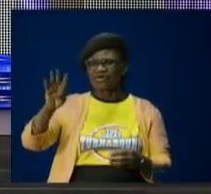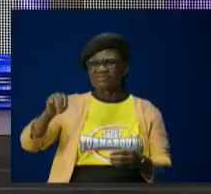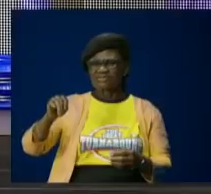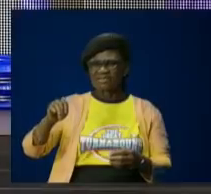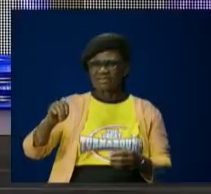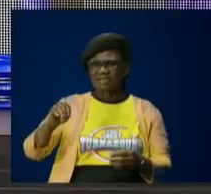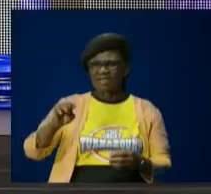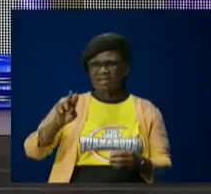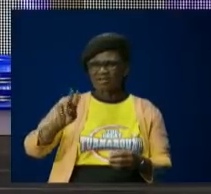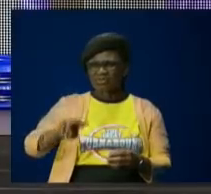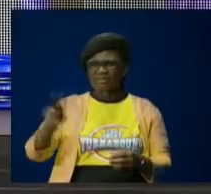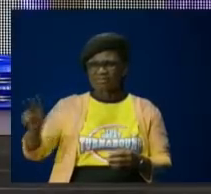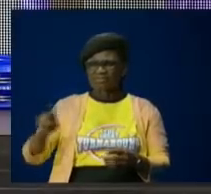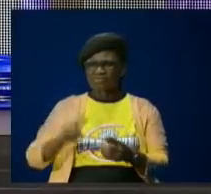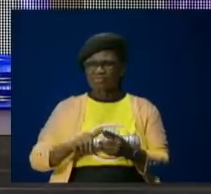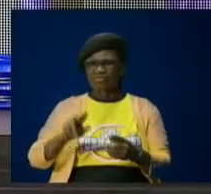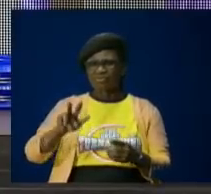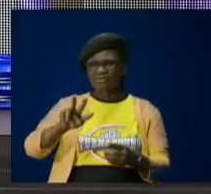33.